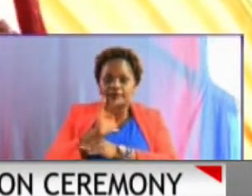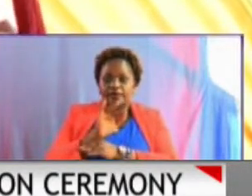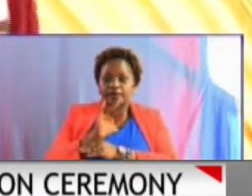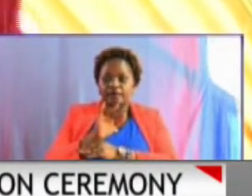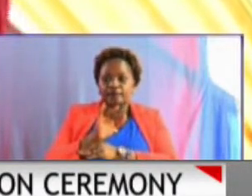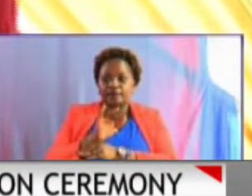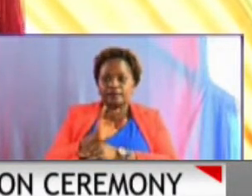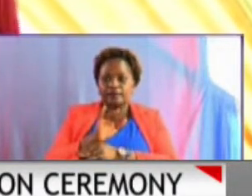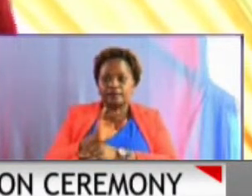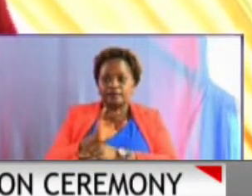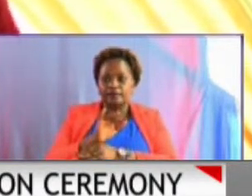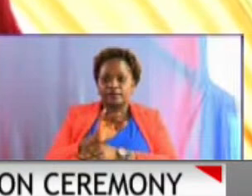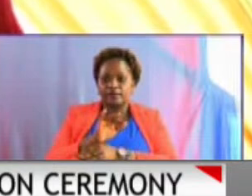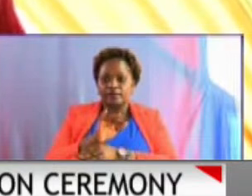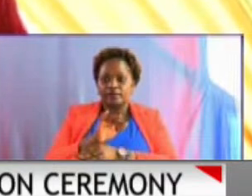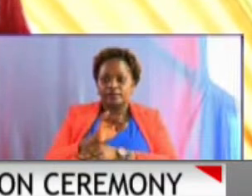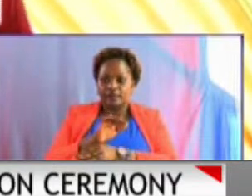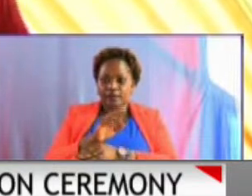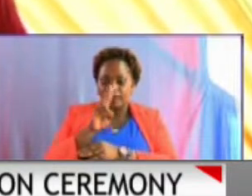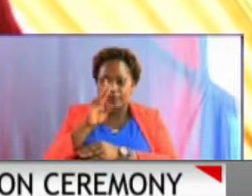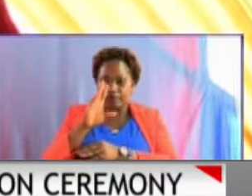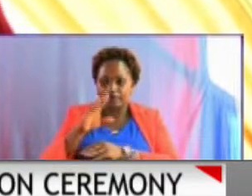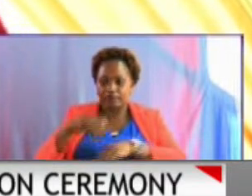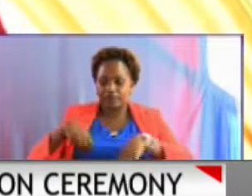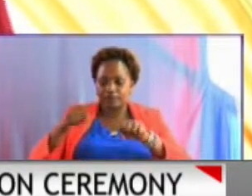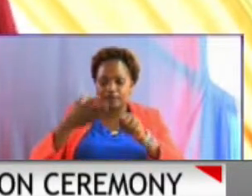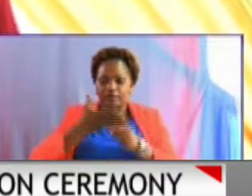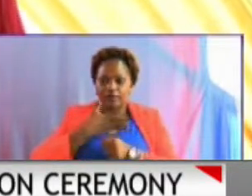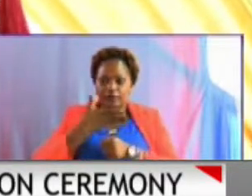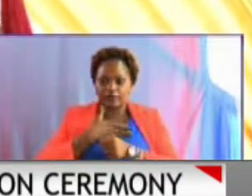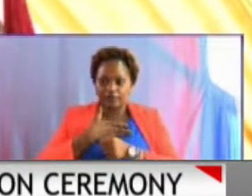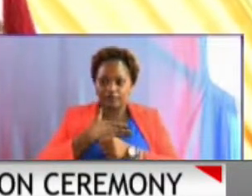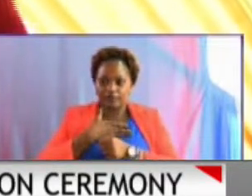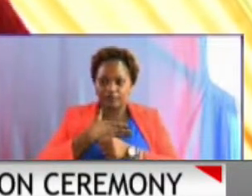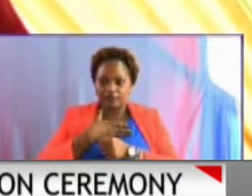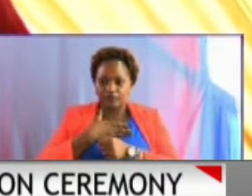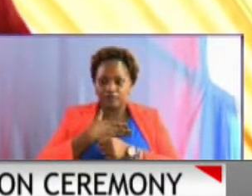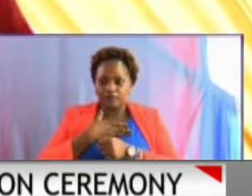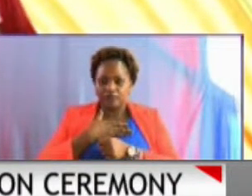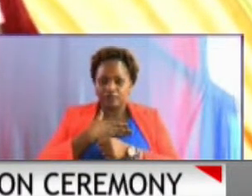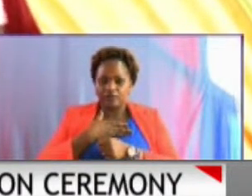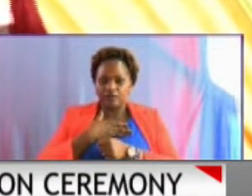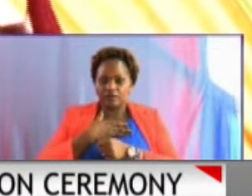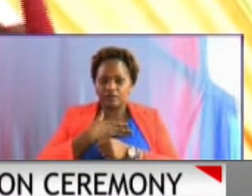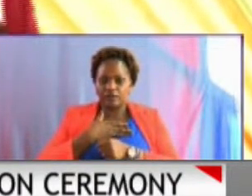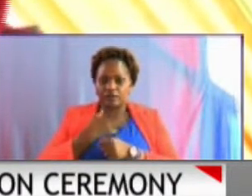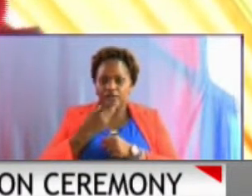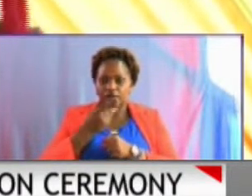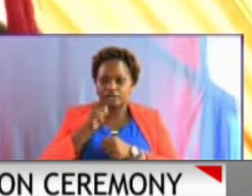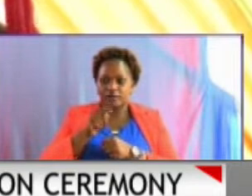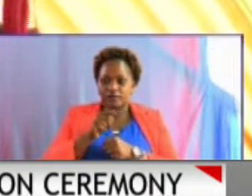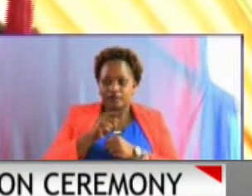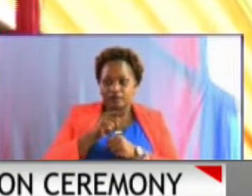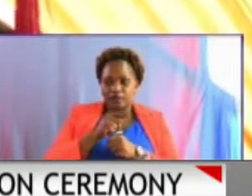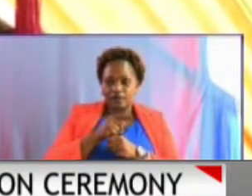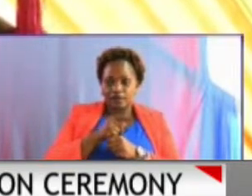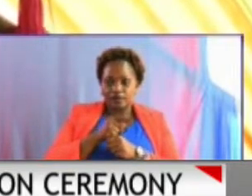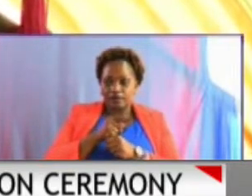that the Chancellor, the Chairman of Council, the Chief Guest, obviously, and